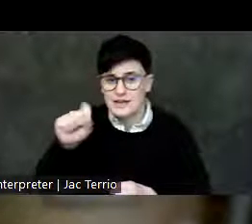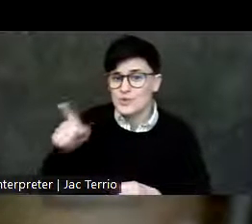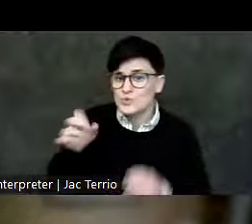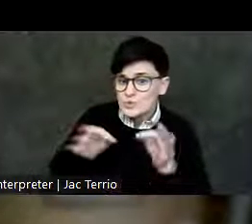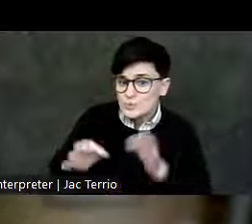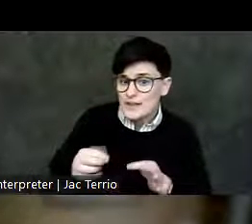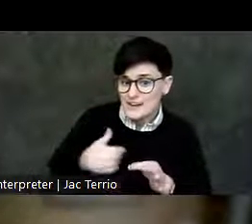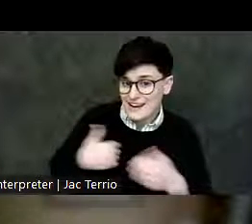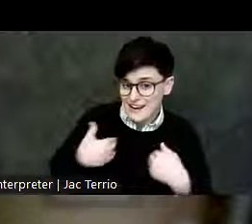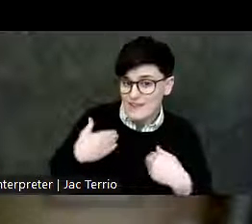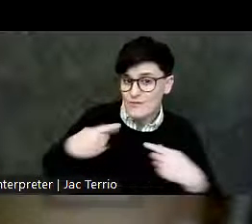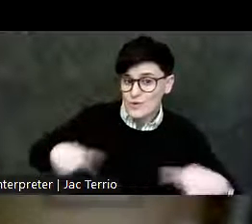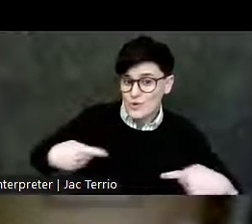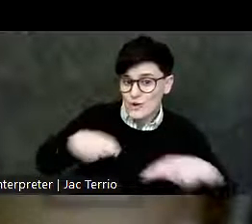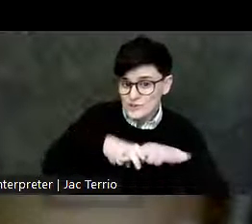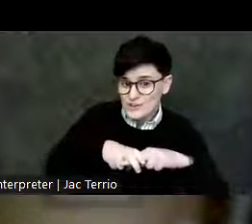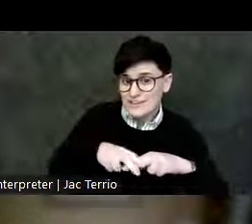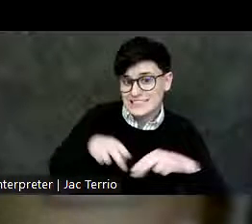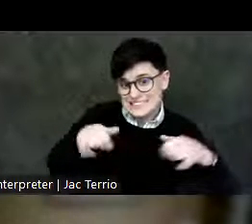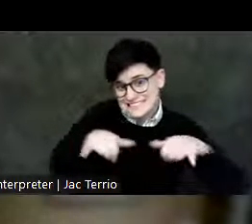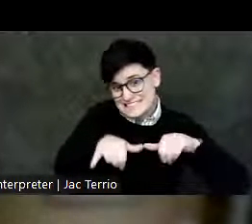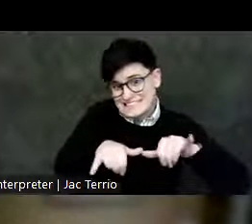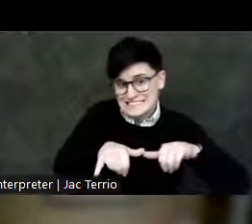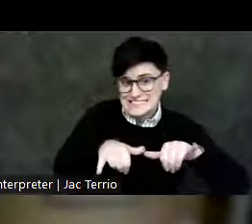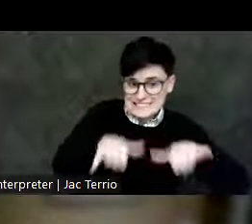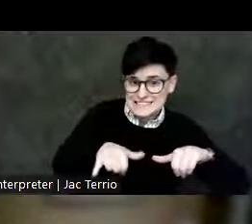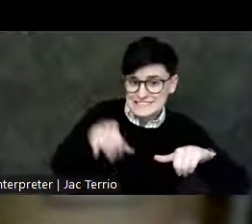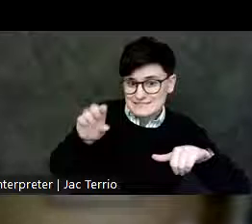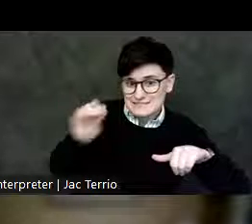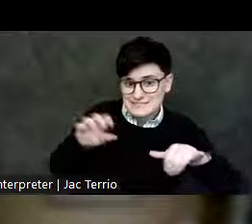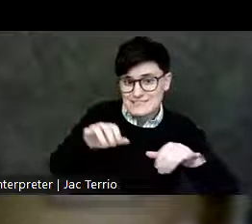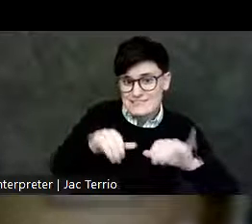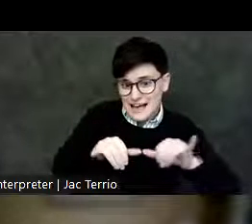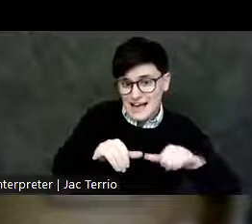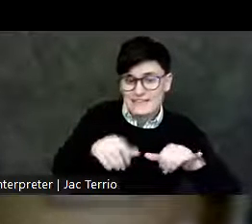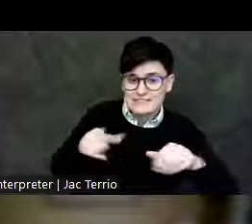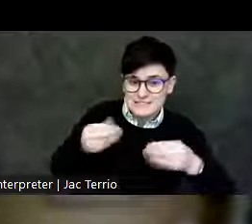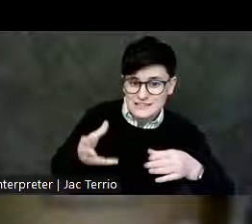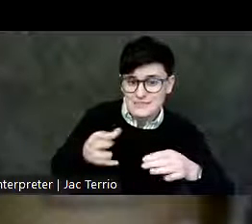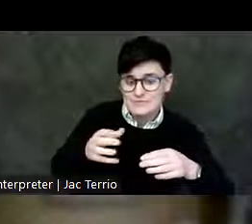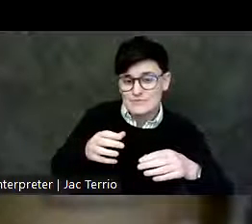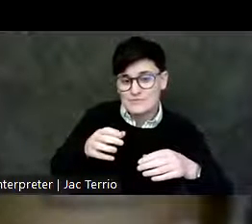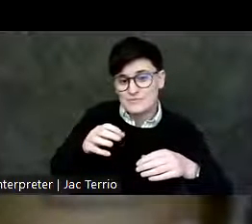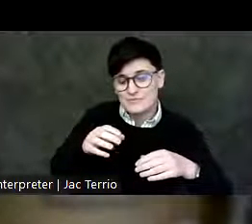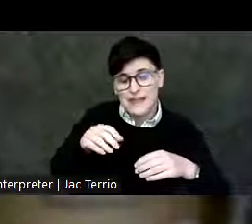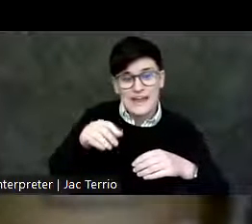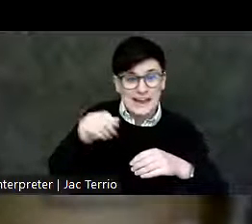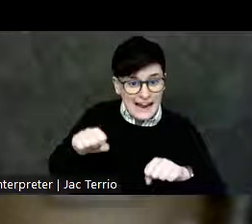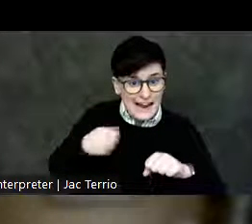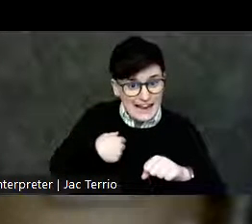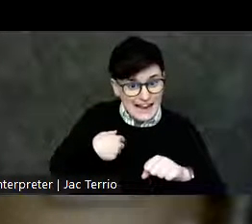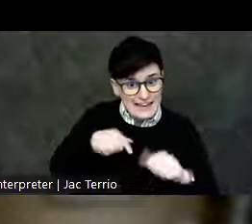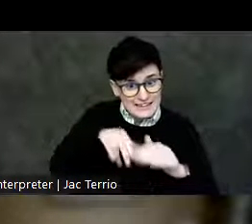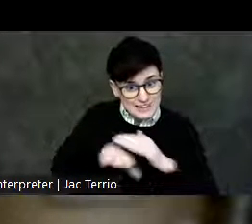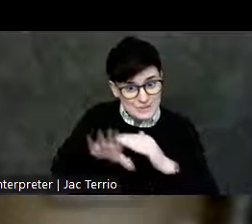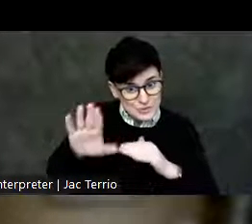Am I going to be able to get into a stall in your bathroom? Yeah. And also, when you look at